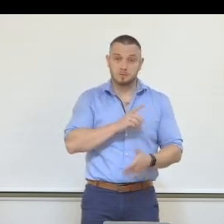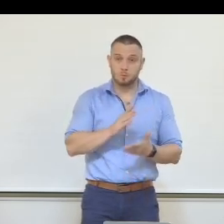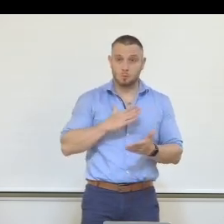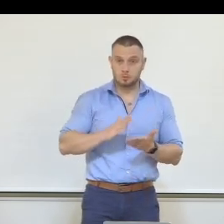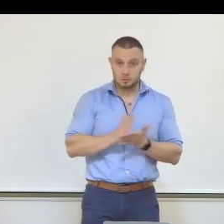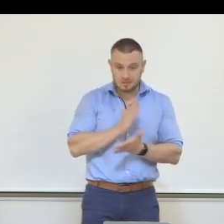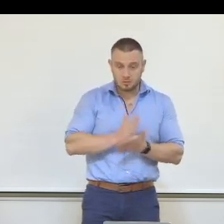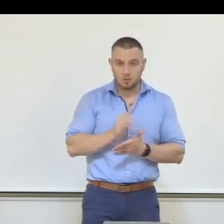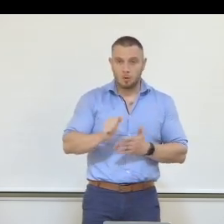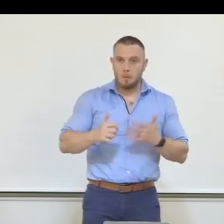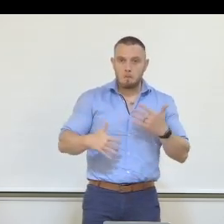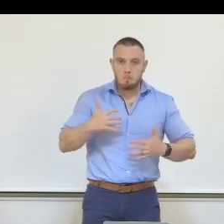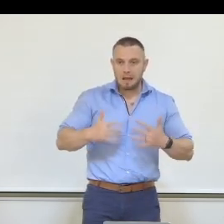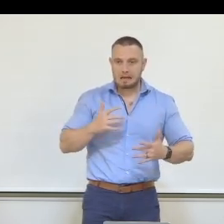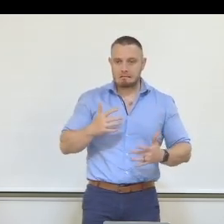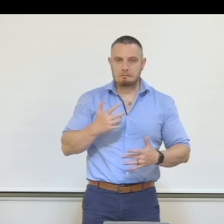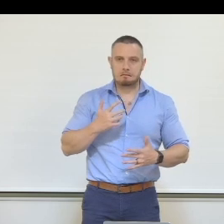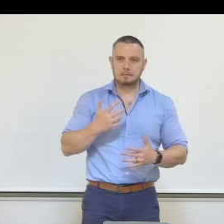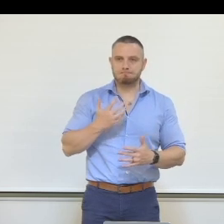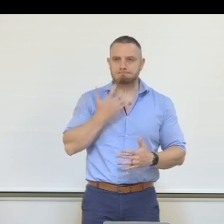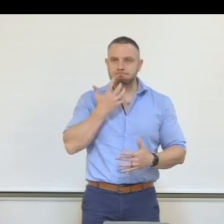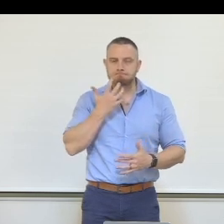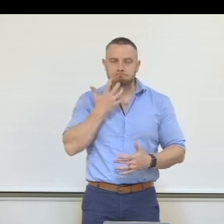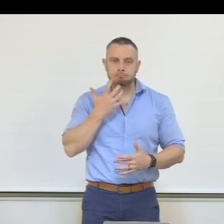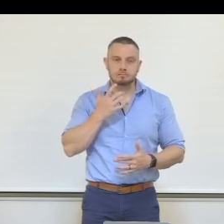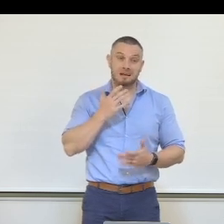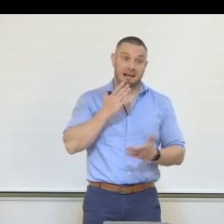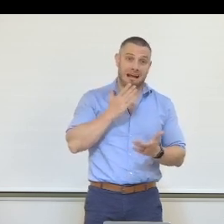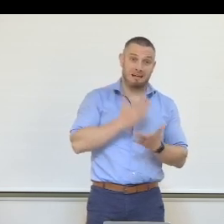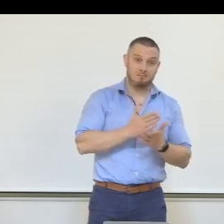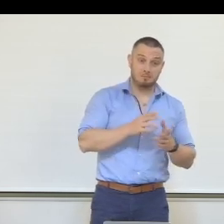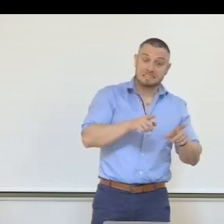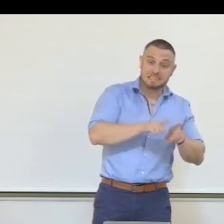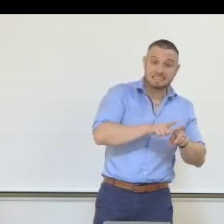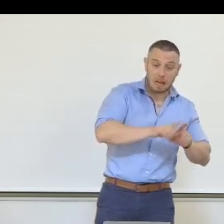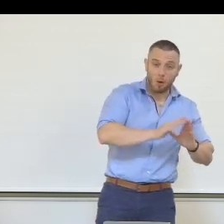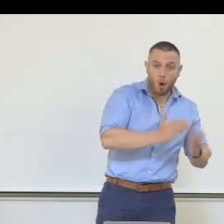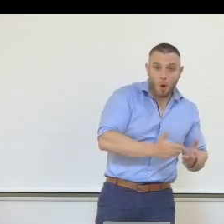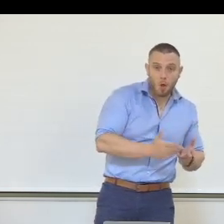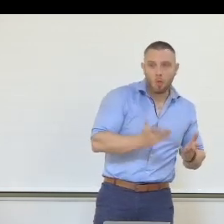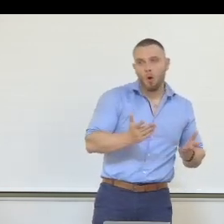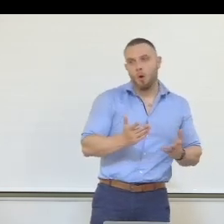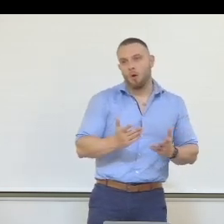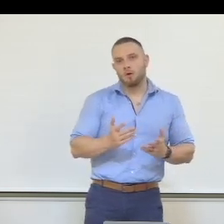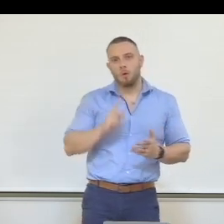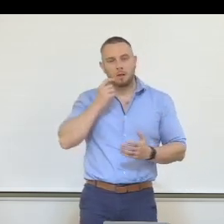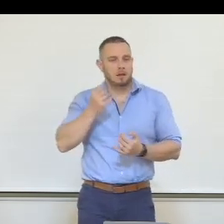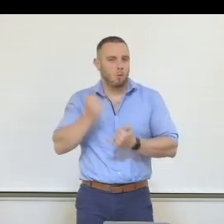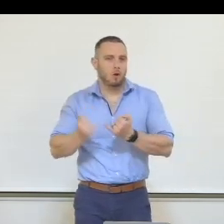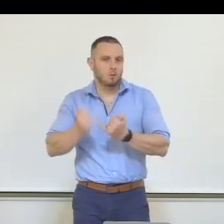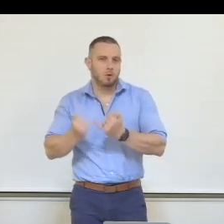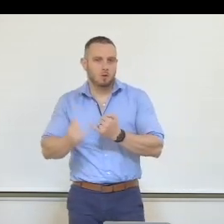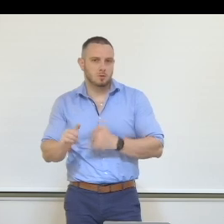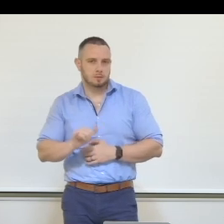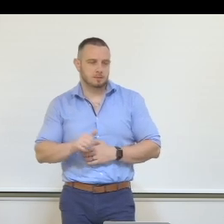this pain tolerance was either neutral or that would be able to endure